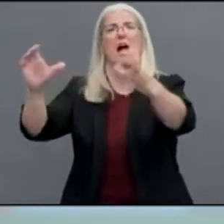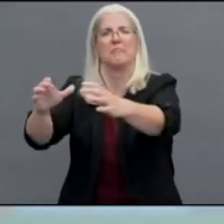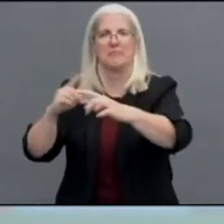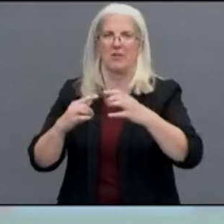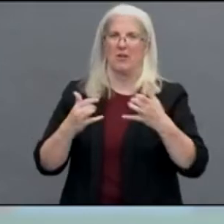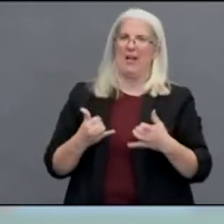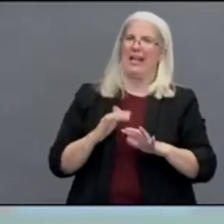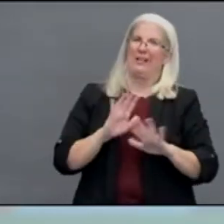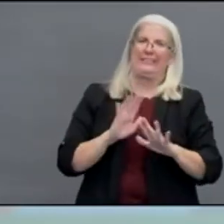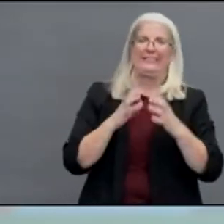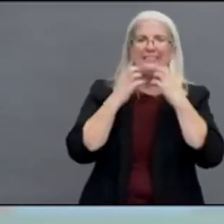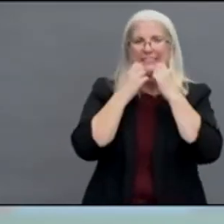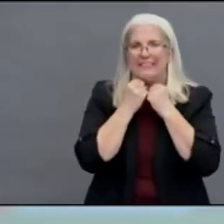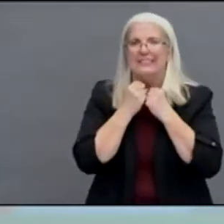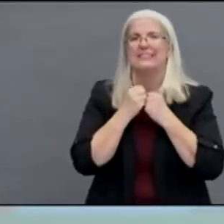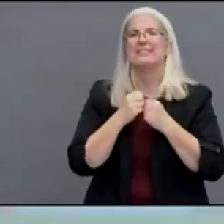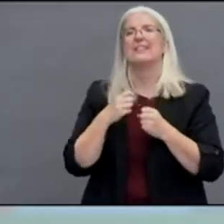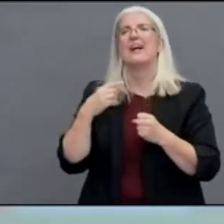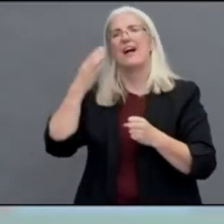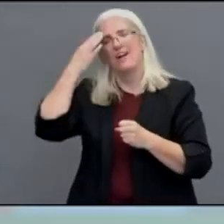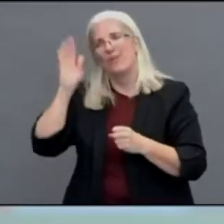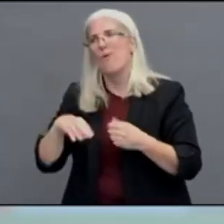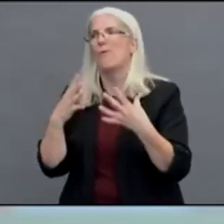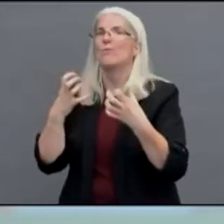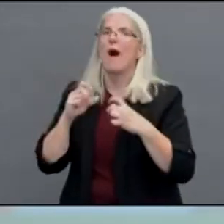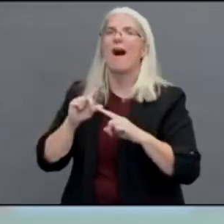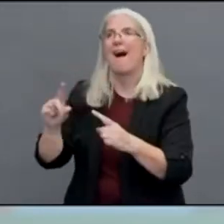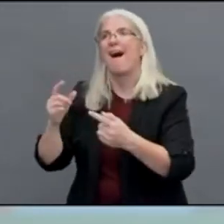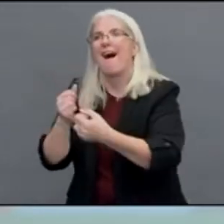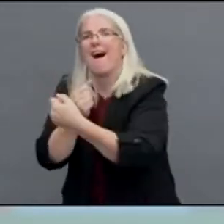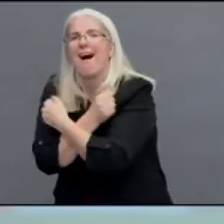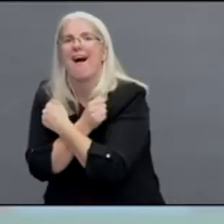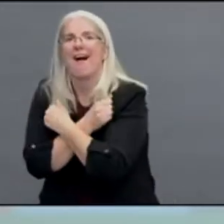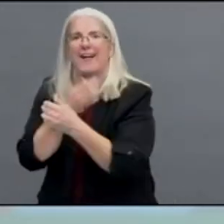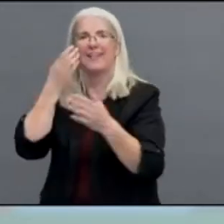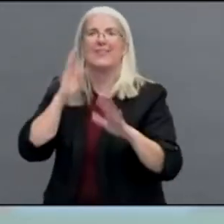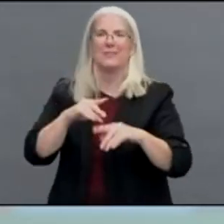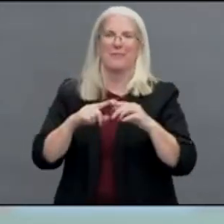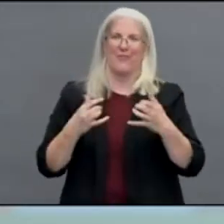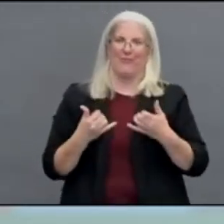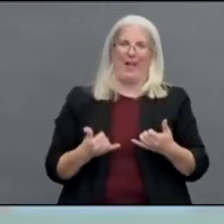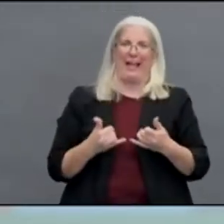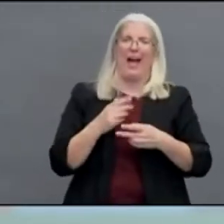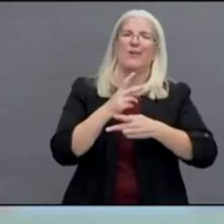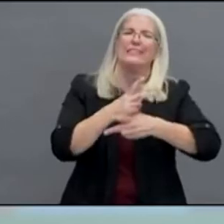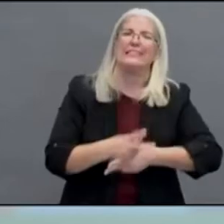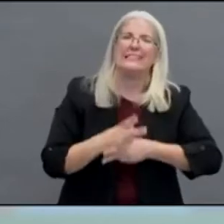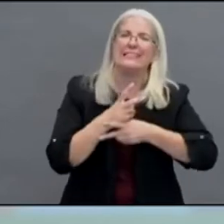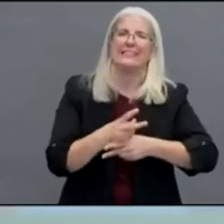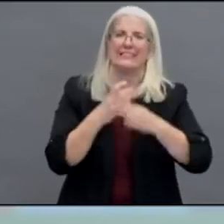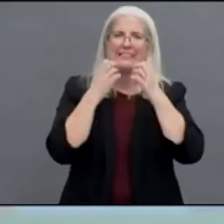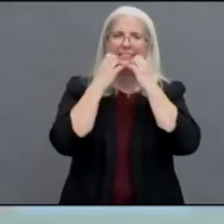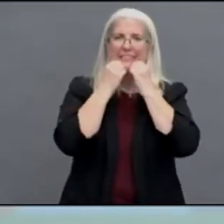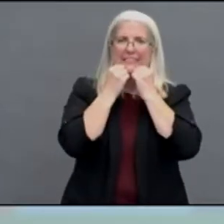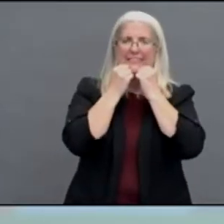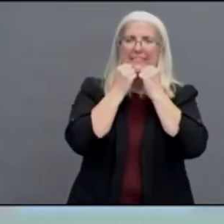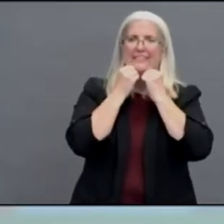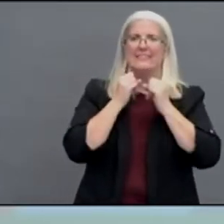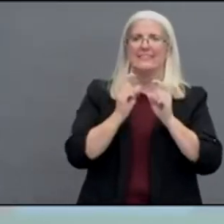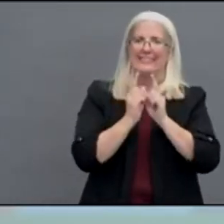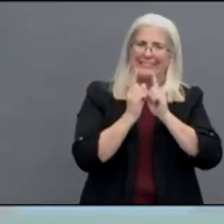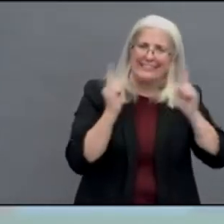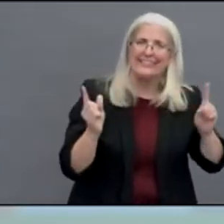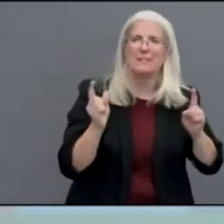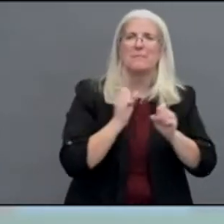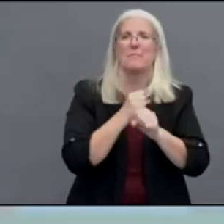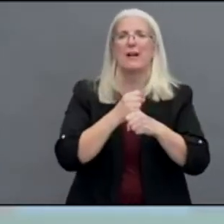contact. But for now, definitely using and abiding by our current directives and guidelines to make sure that that's something in the near